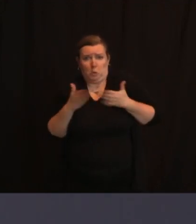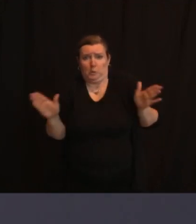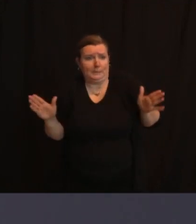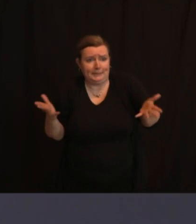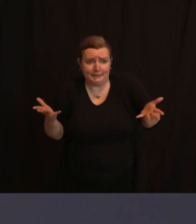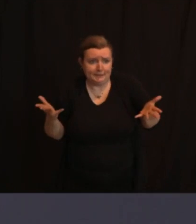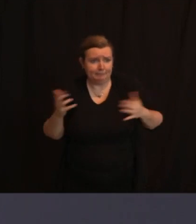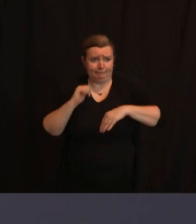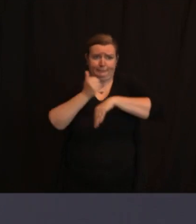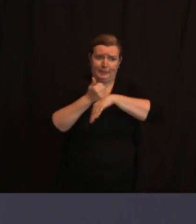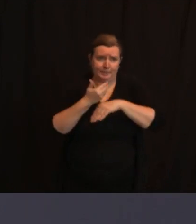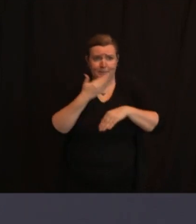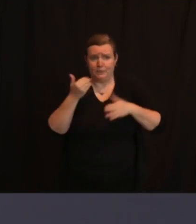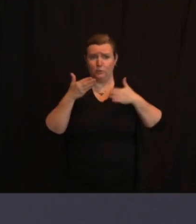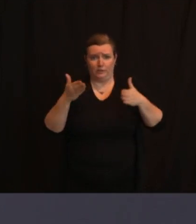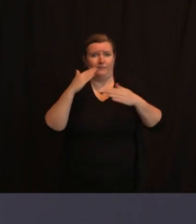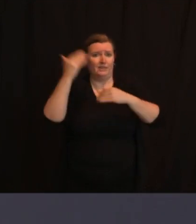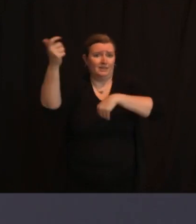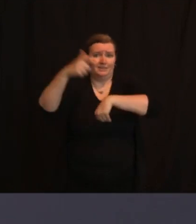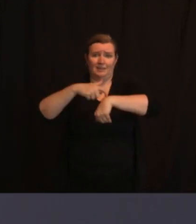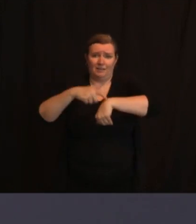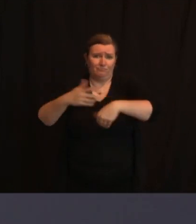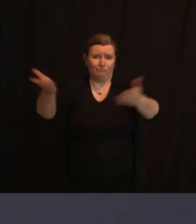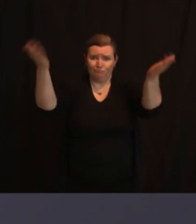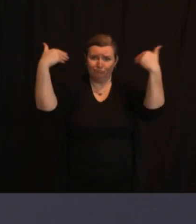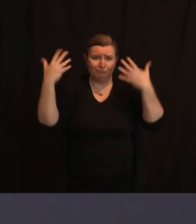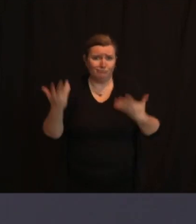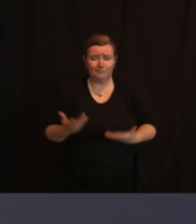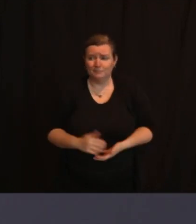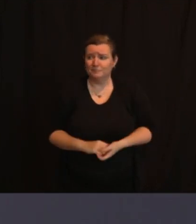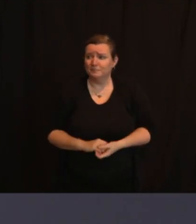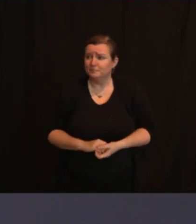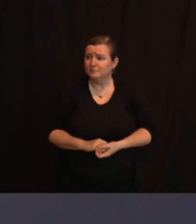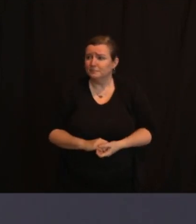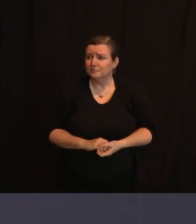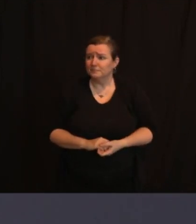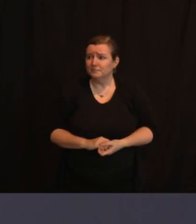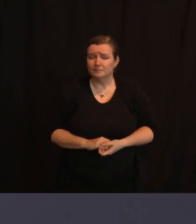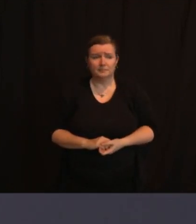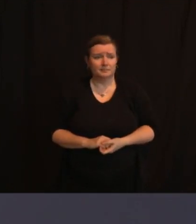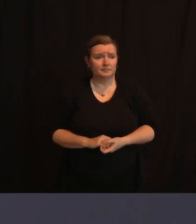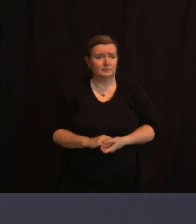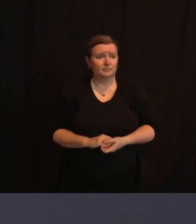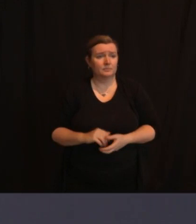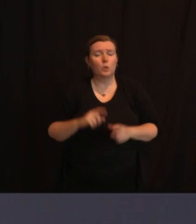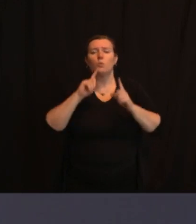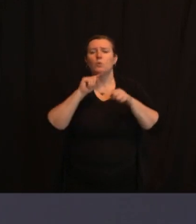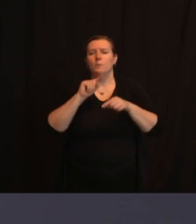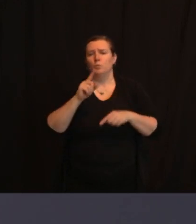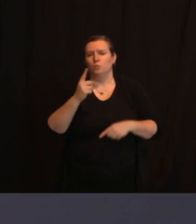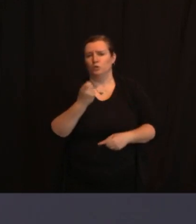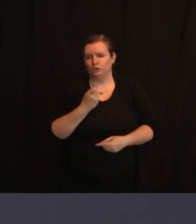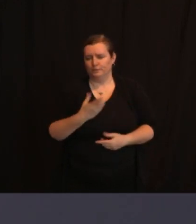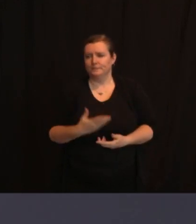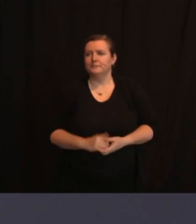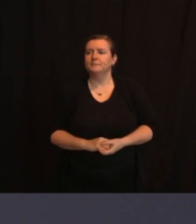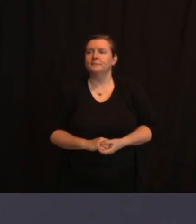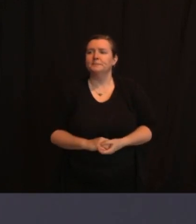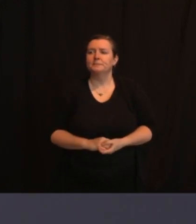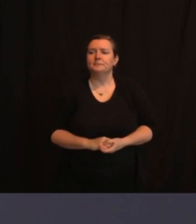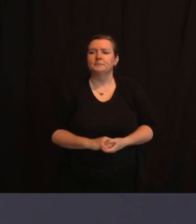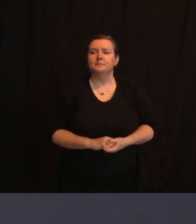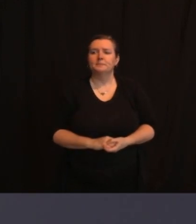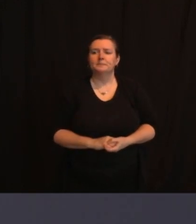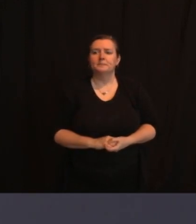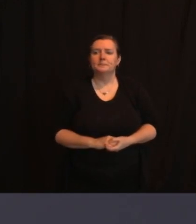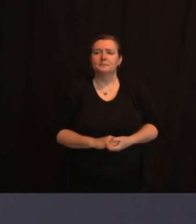Gerbir. Sir. Yes, thank you, both for the Commissioner. A little less than a year ago, Commissioner Elnahal issued a